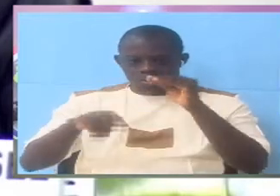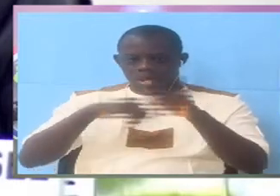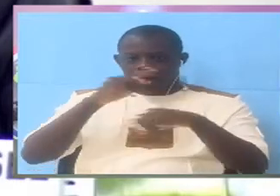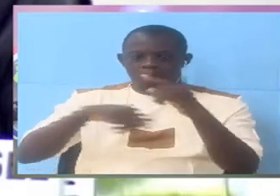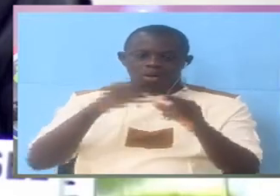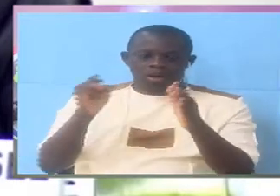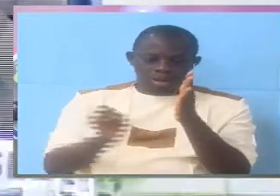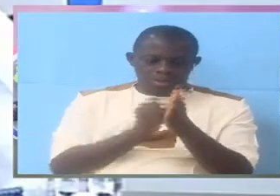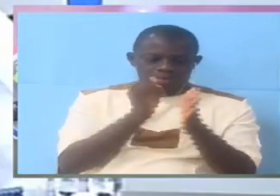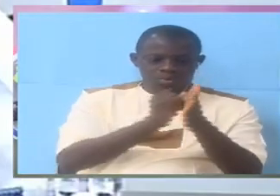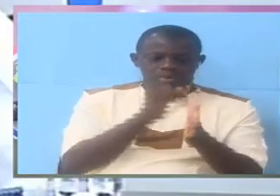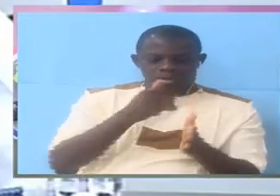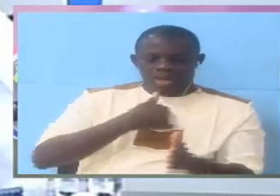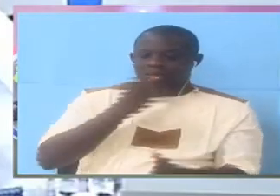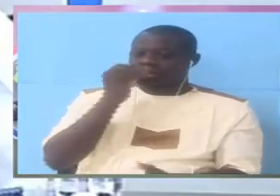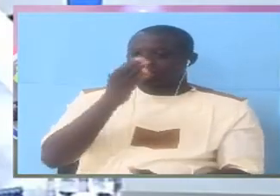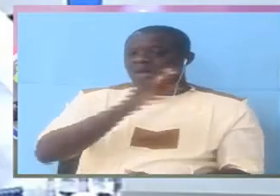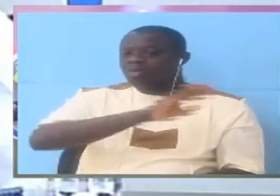said there was no investigation.